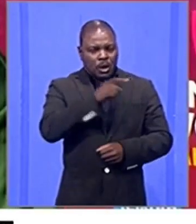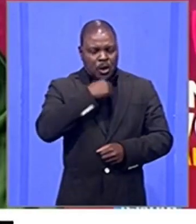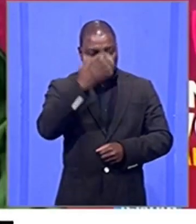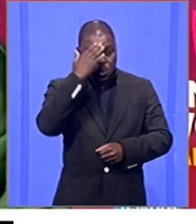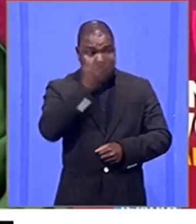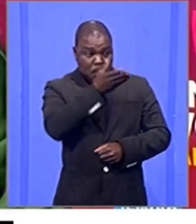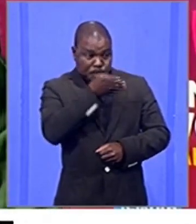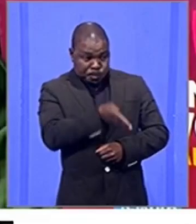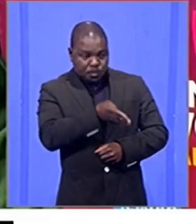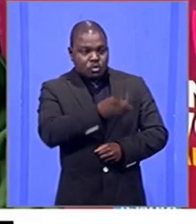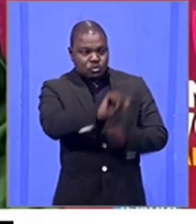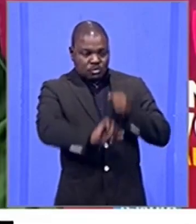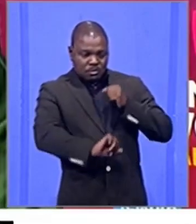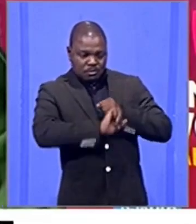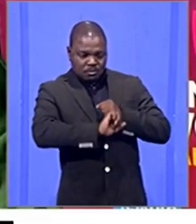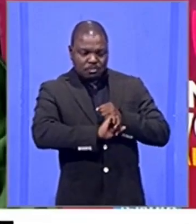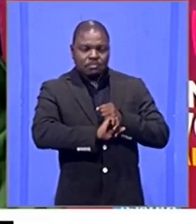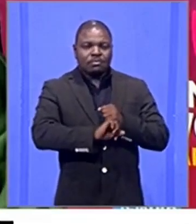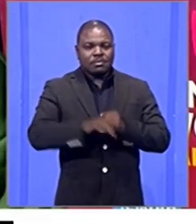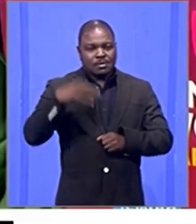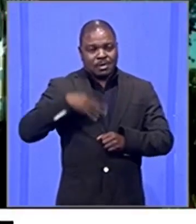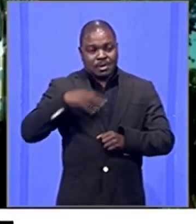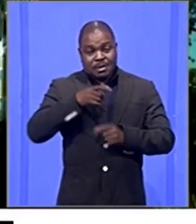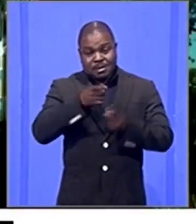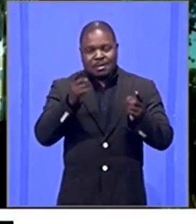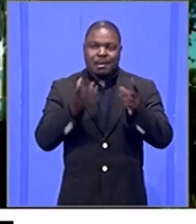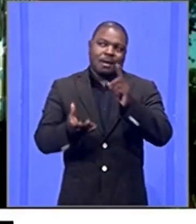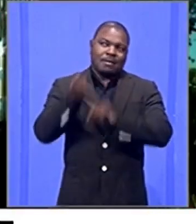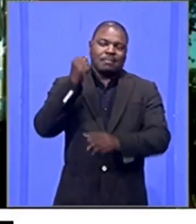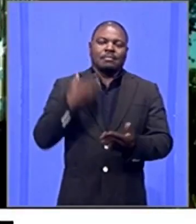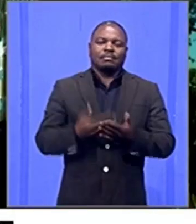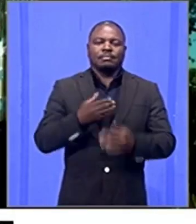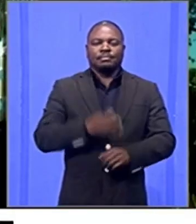you and your support, the girls can do it.